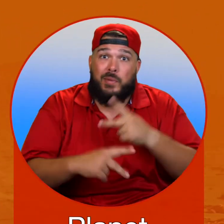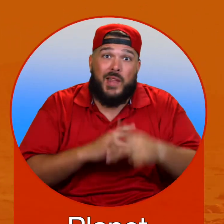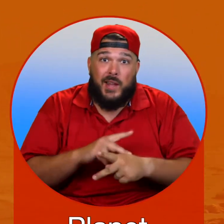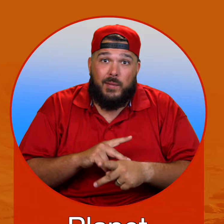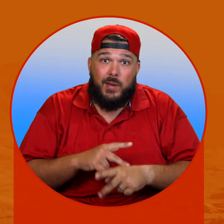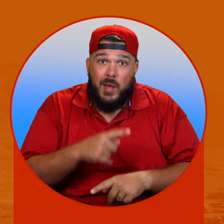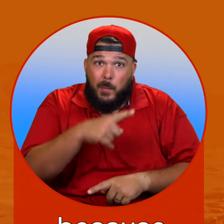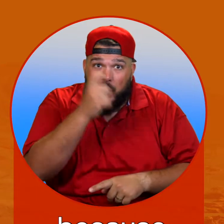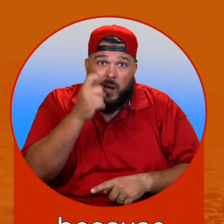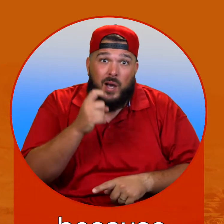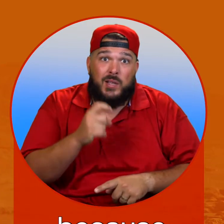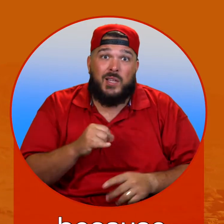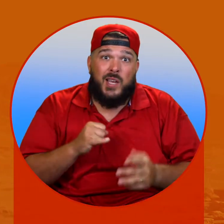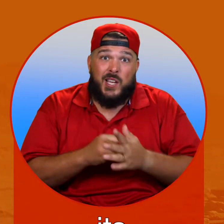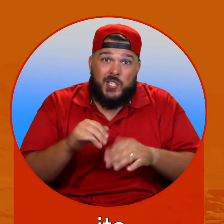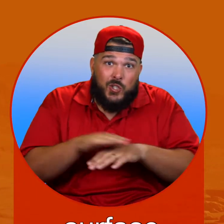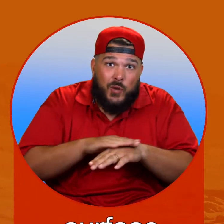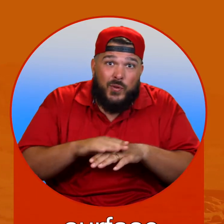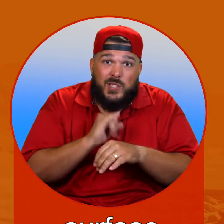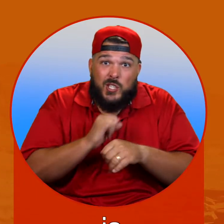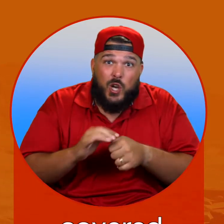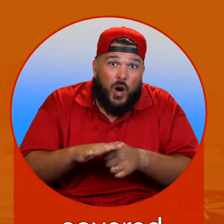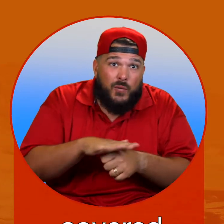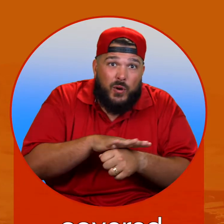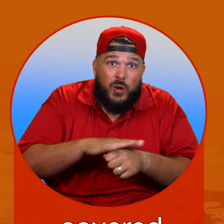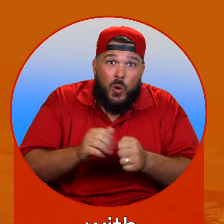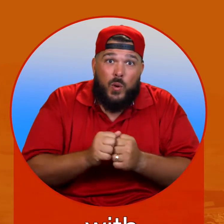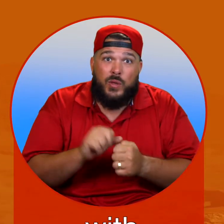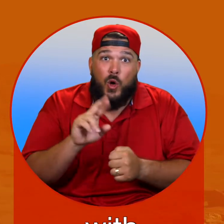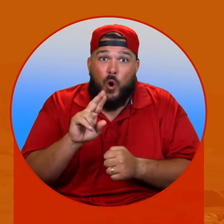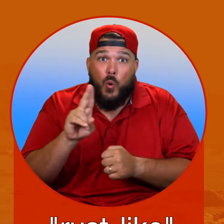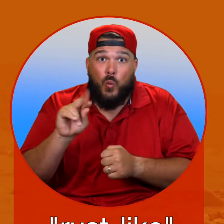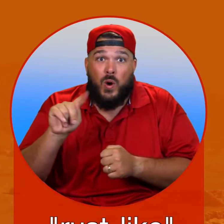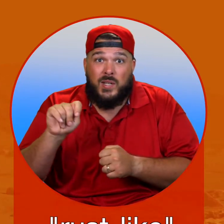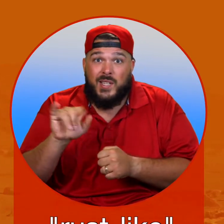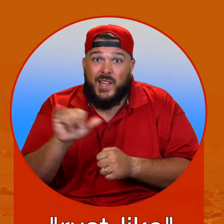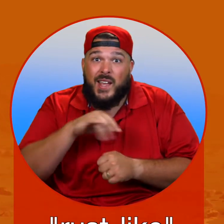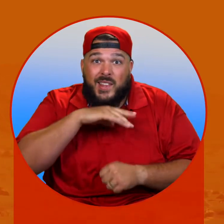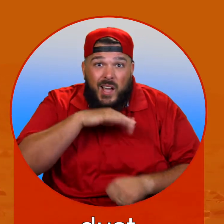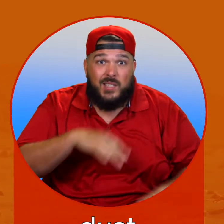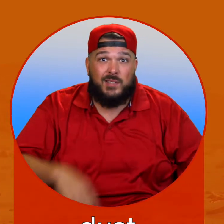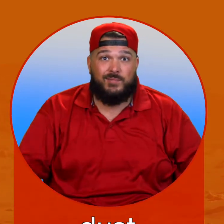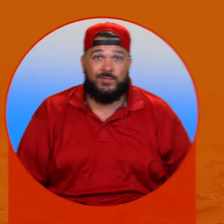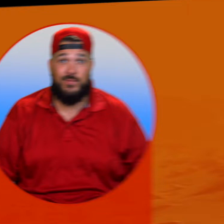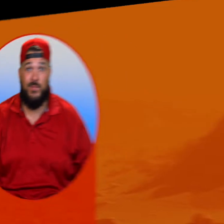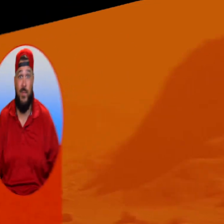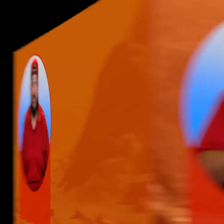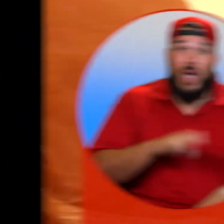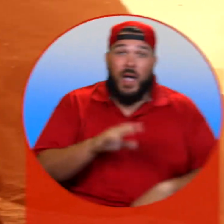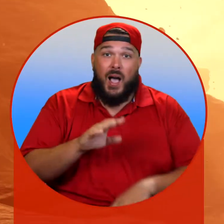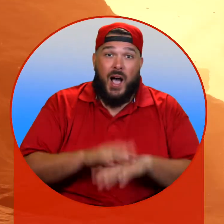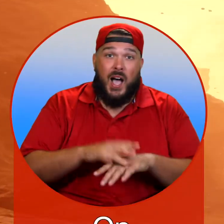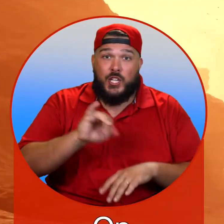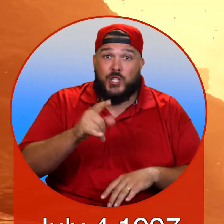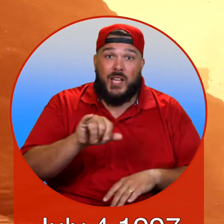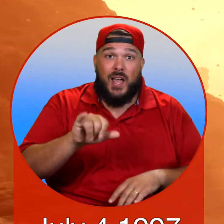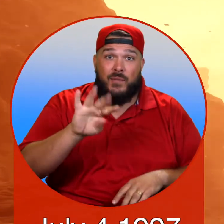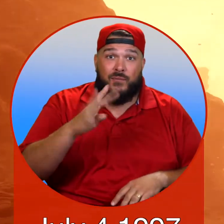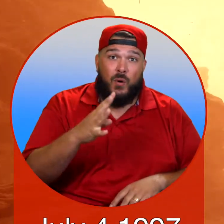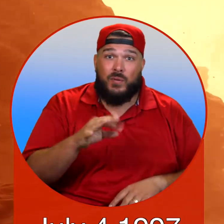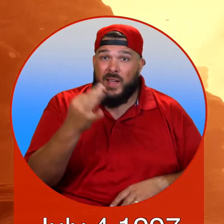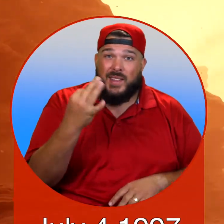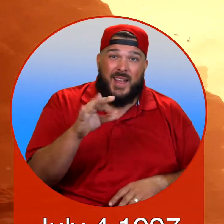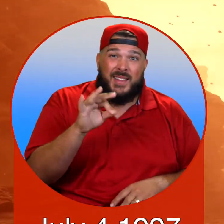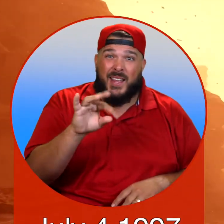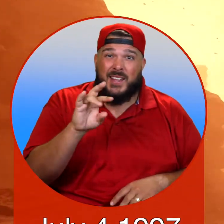the Red Planet because its surface is covered with rust-like dust. On July